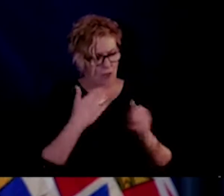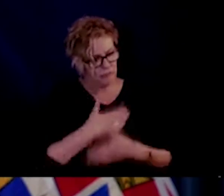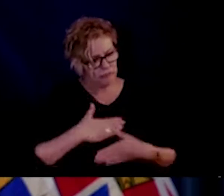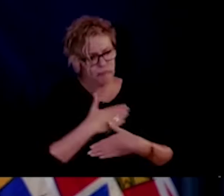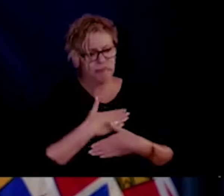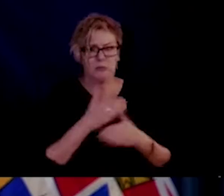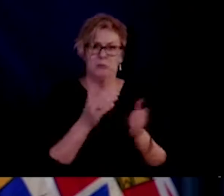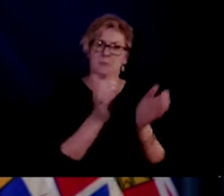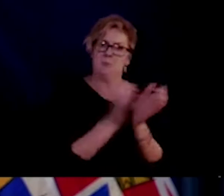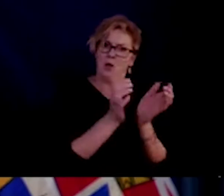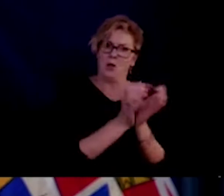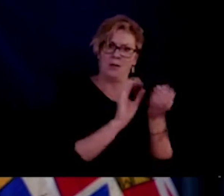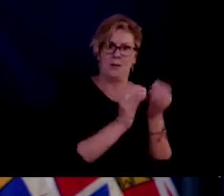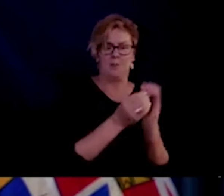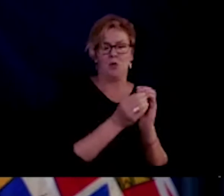Lisa, do you have a follow-up?